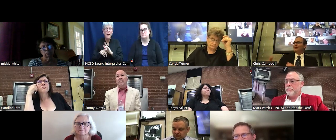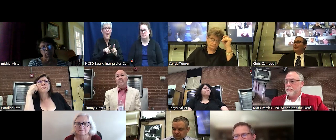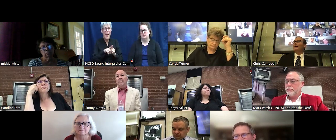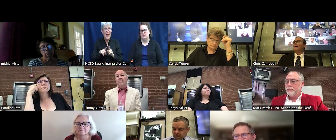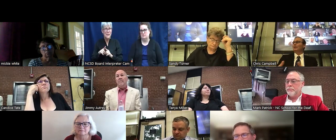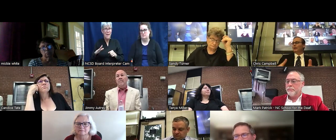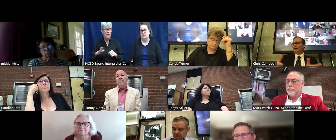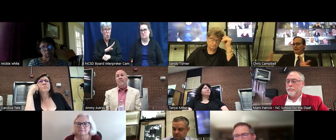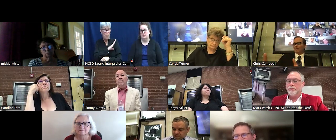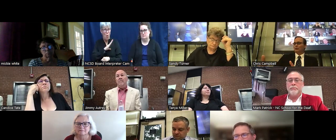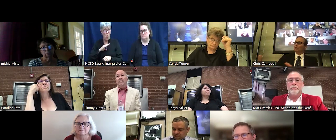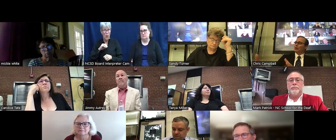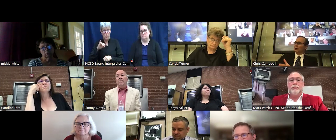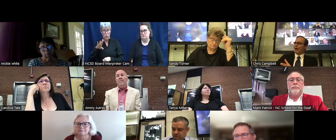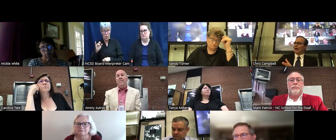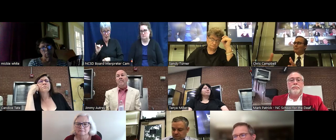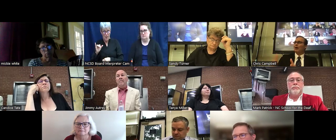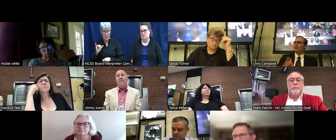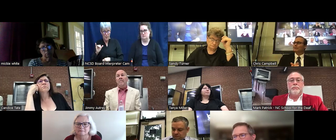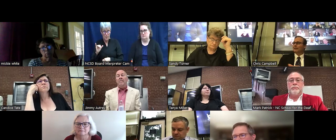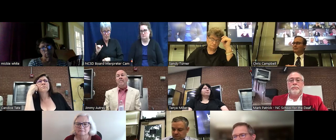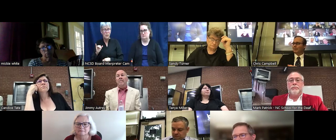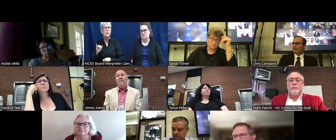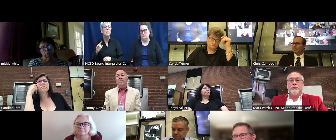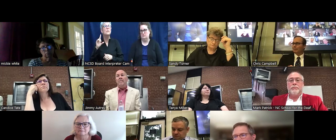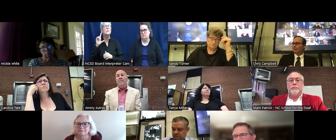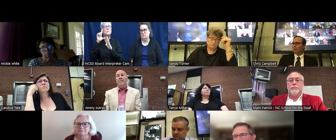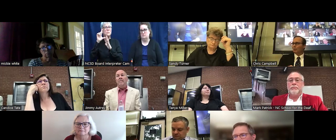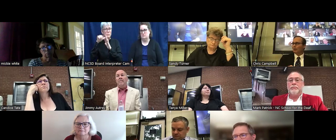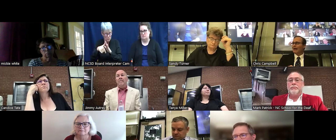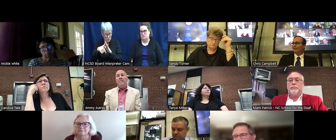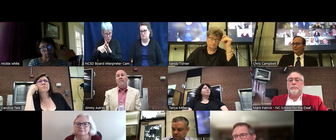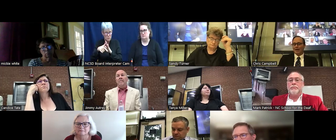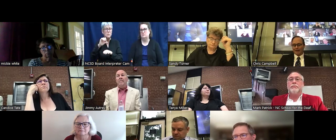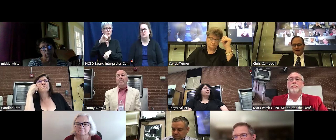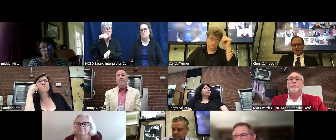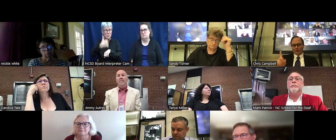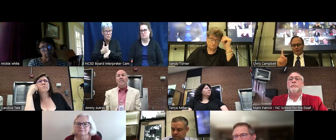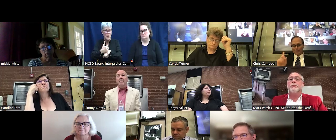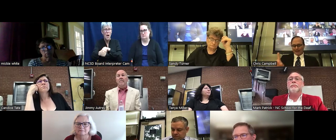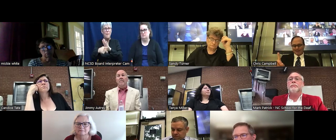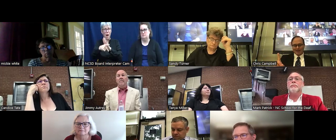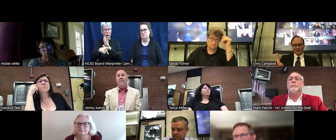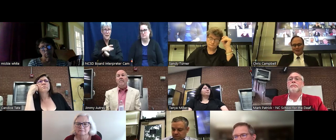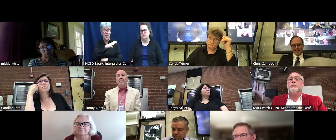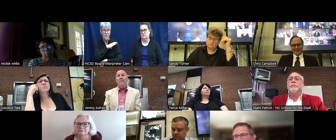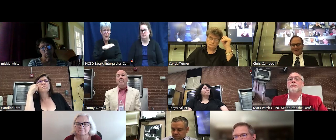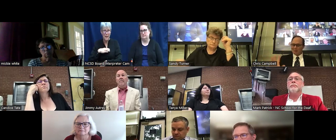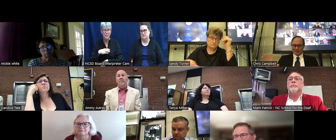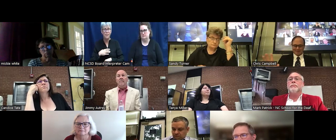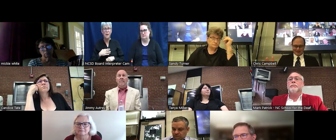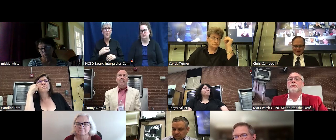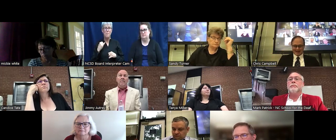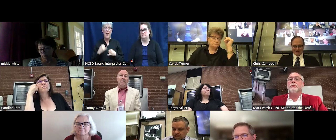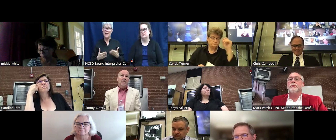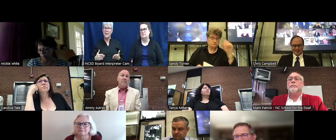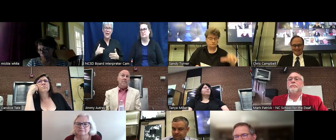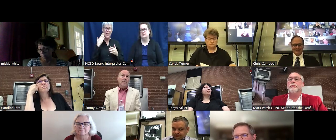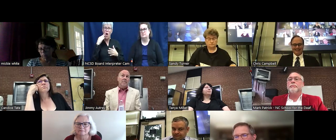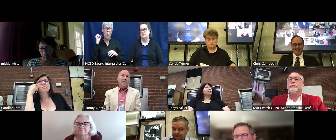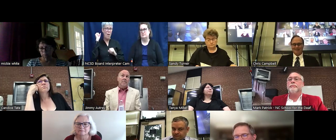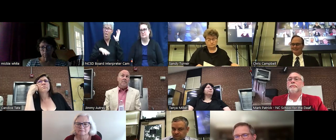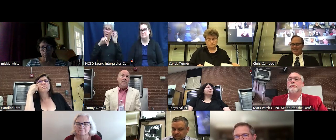and then kind of structure how a policy committee can move forward after that. The last thing I'll say, I know I'm giving you a lot,